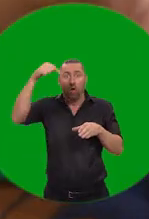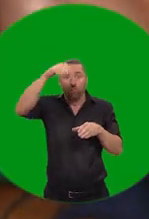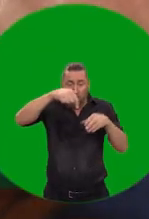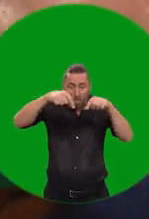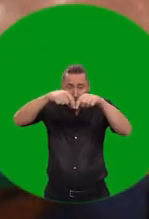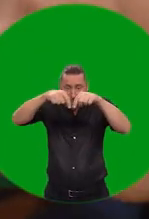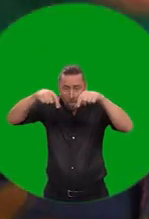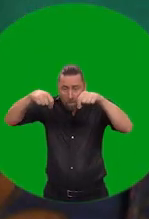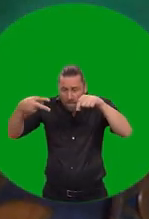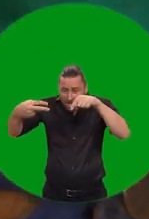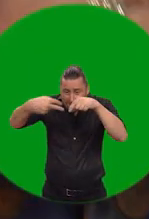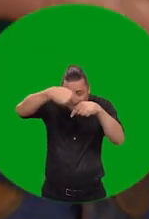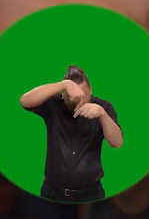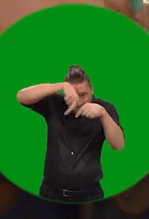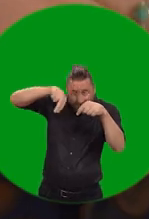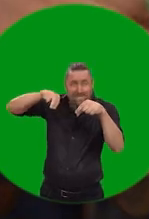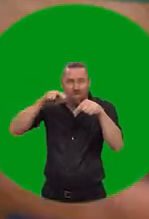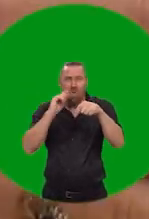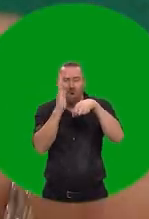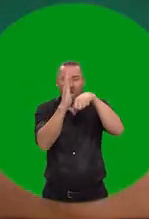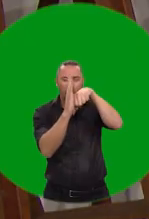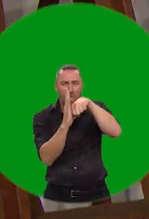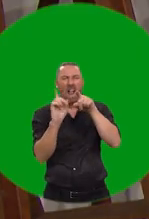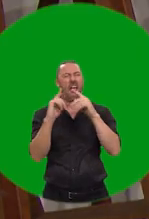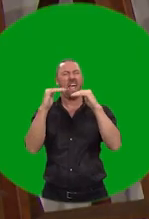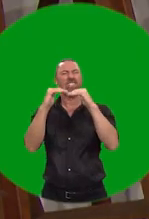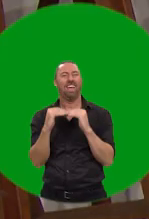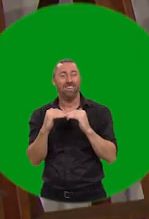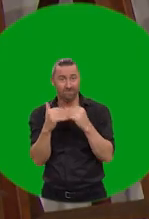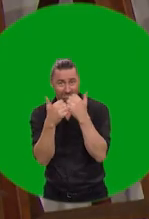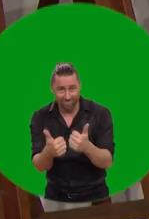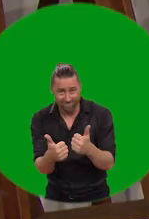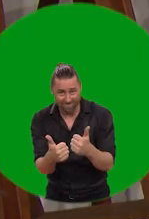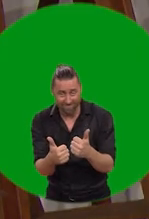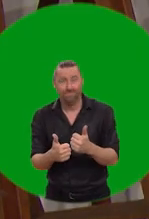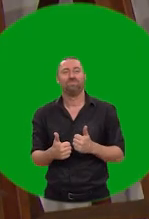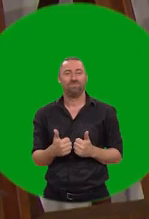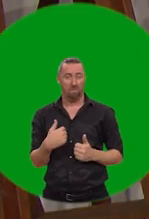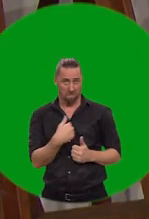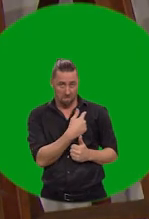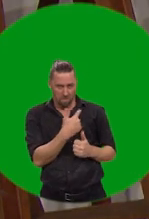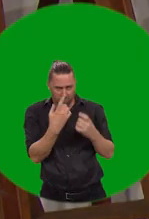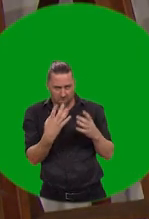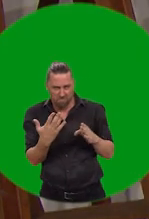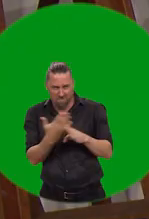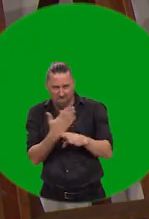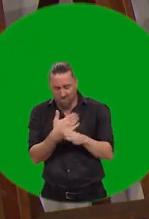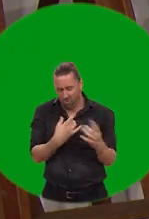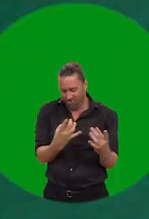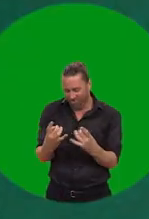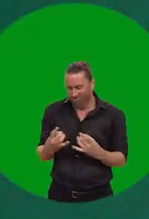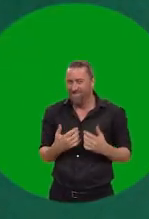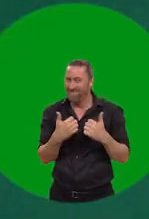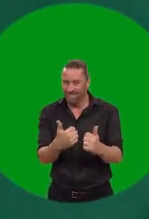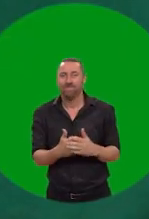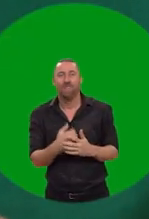a rectangular hole, and that's where the seat's going to go in. Now, once you've made these holes, here's one I prepared earlier, we're going to stick